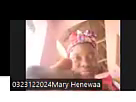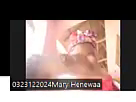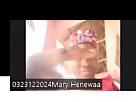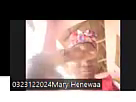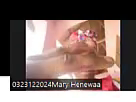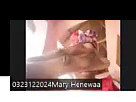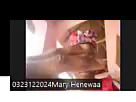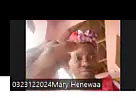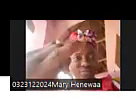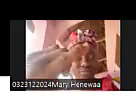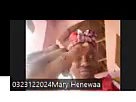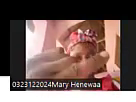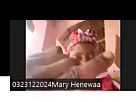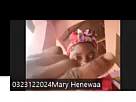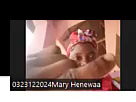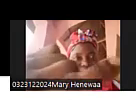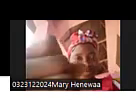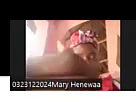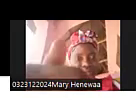I.